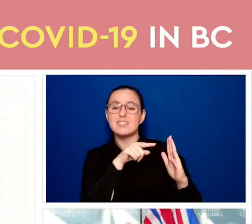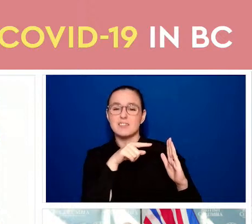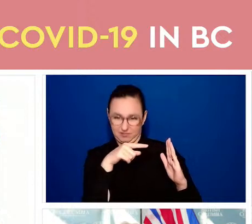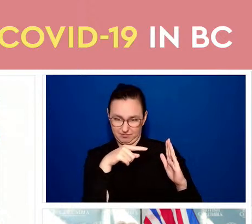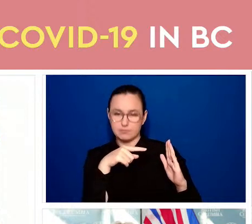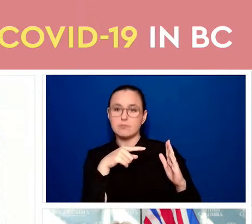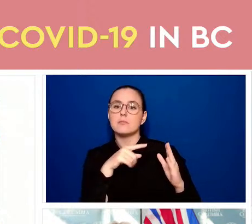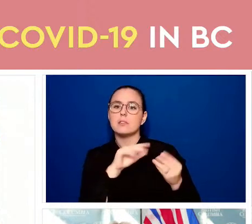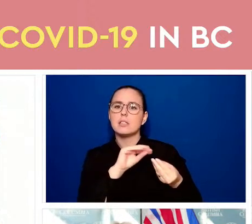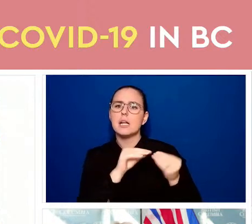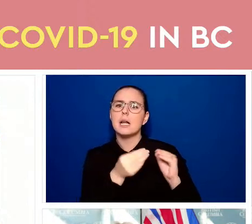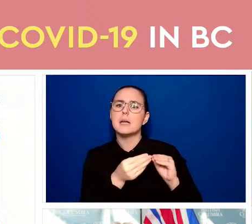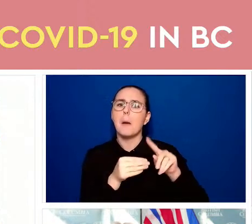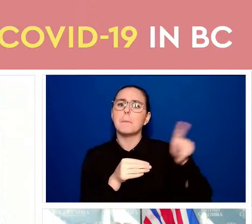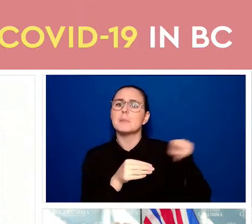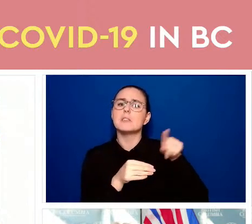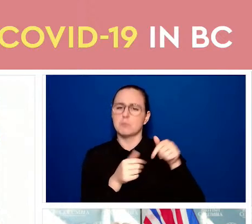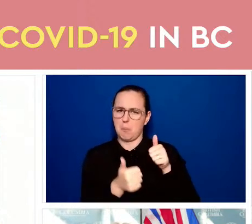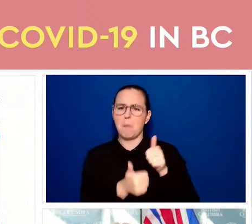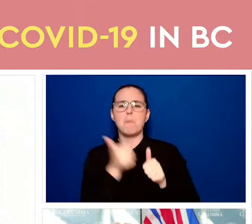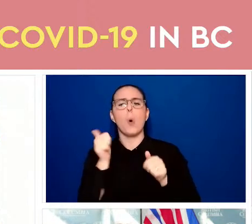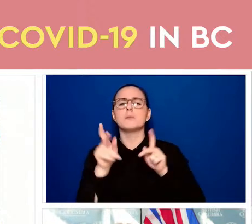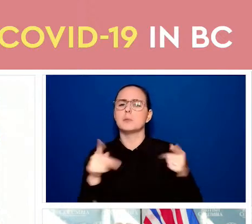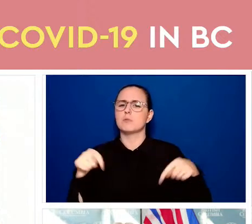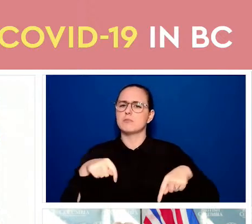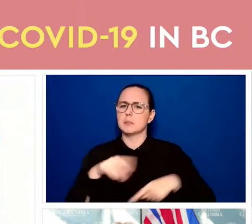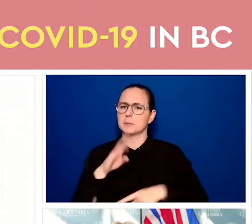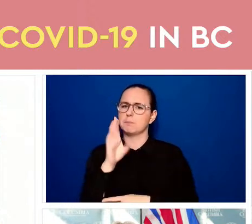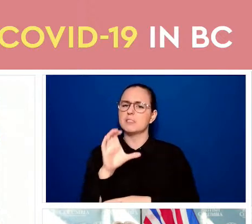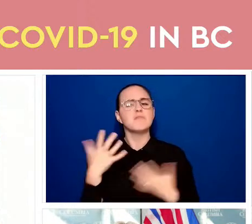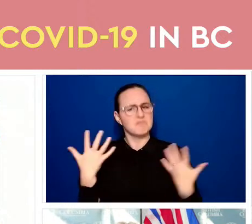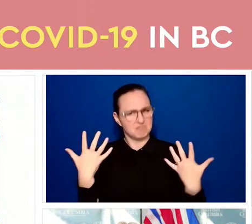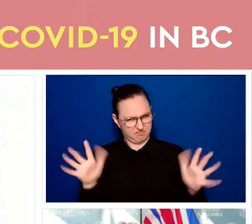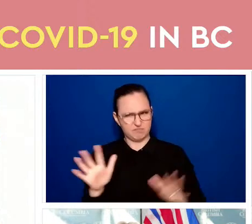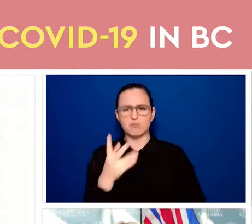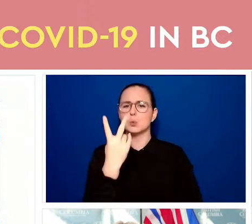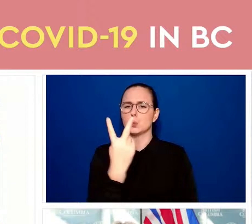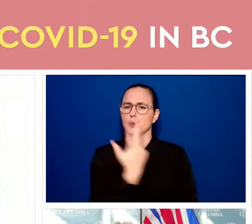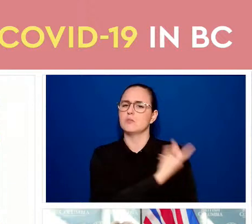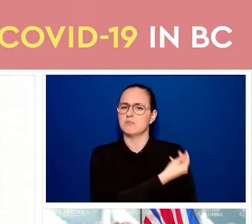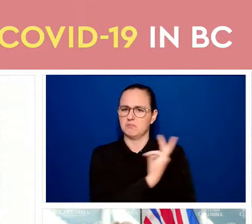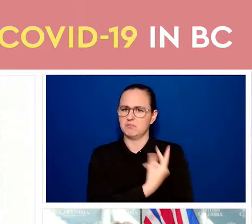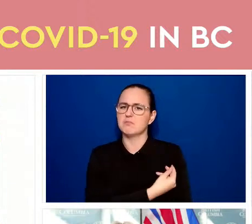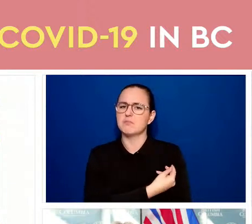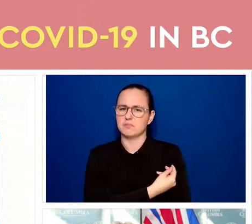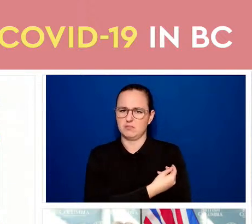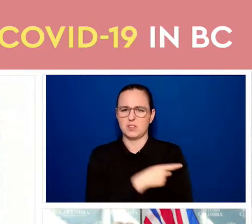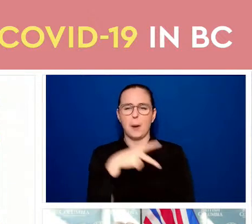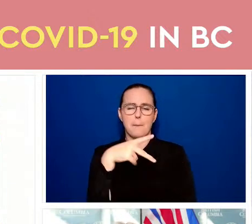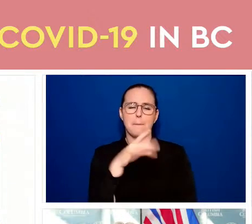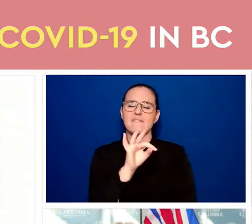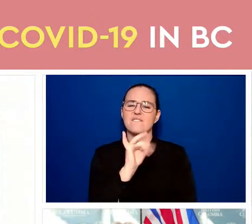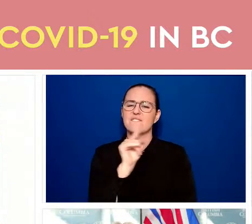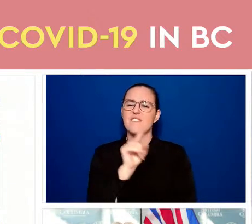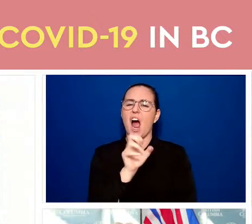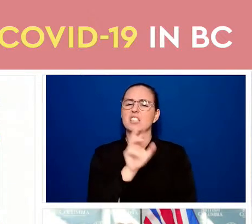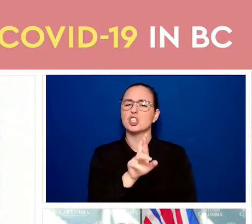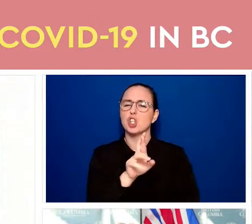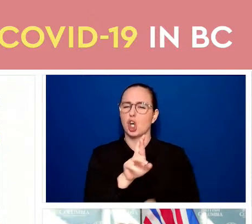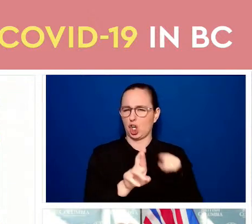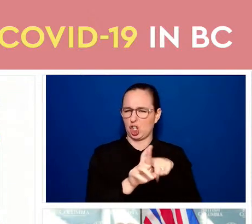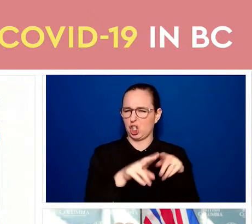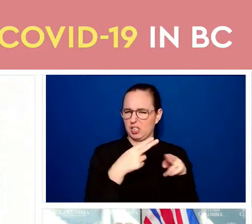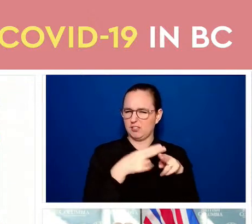about. The majority of people in British Columbia received 2 doses of the Pfizer mRNA vaccine,